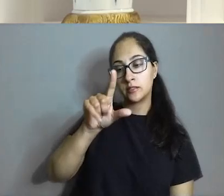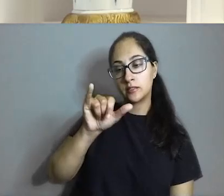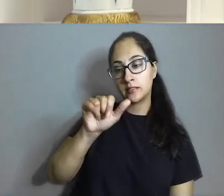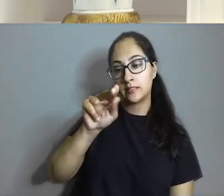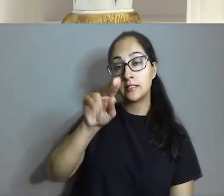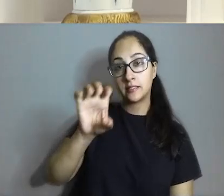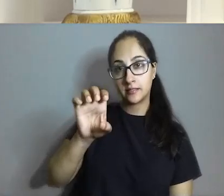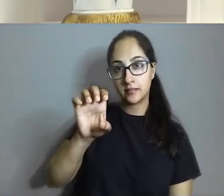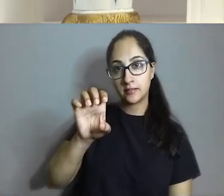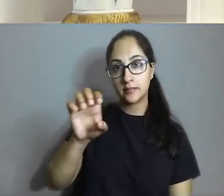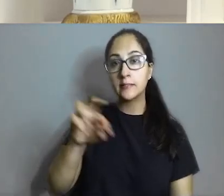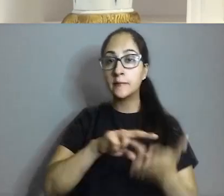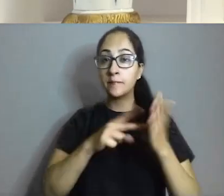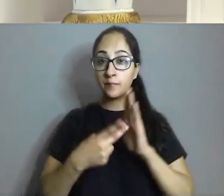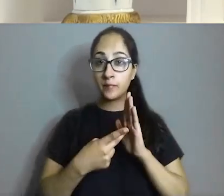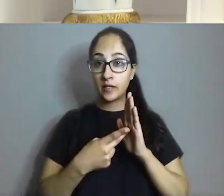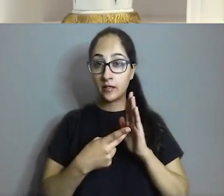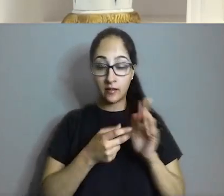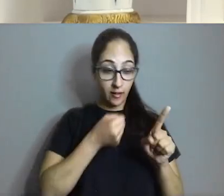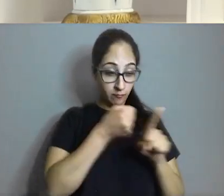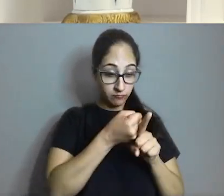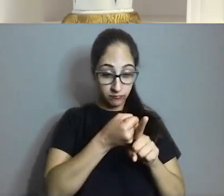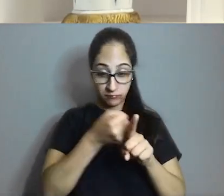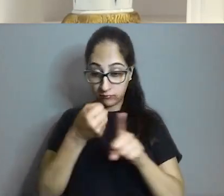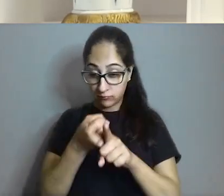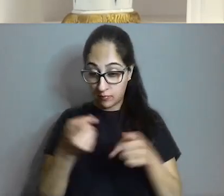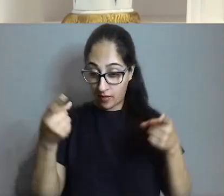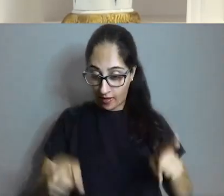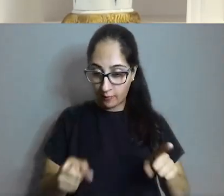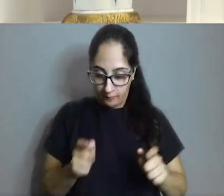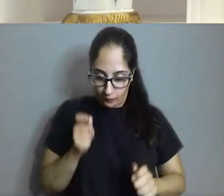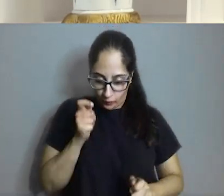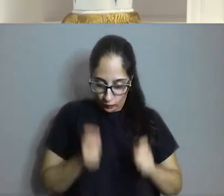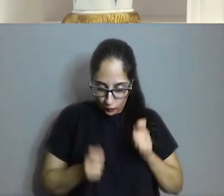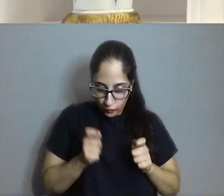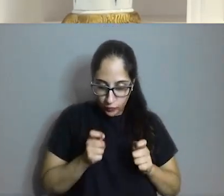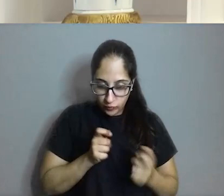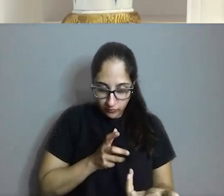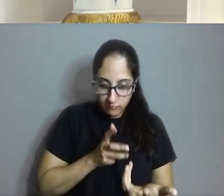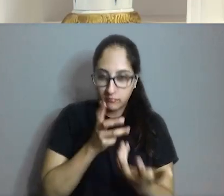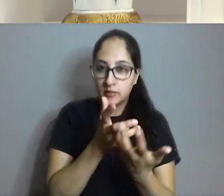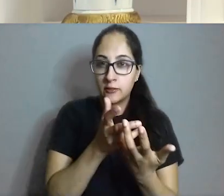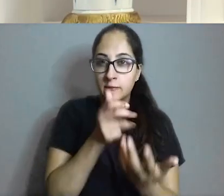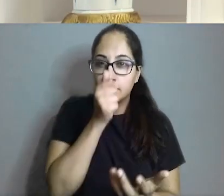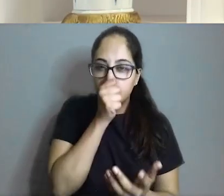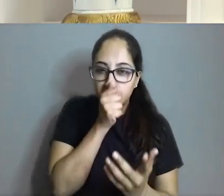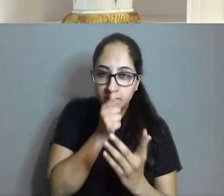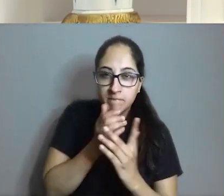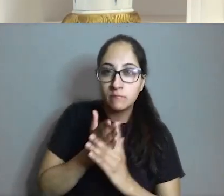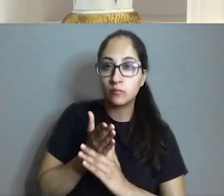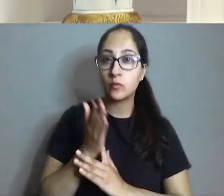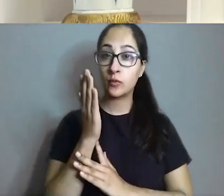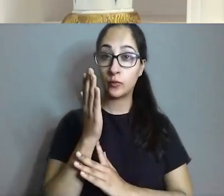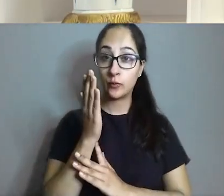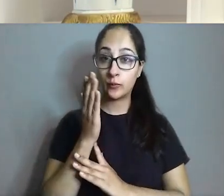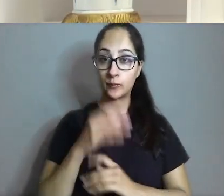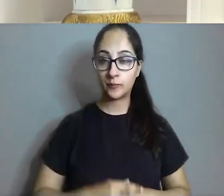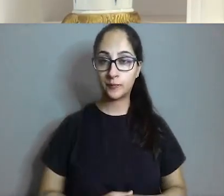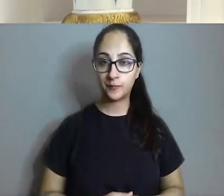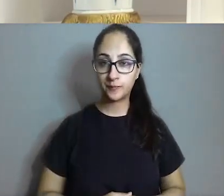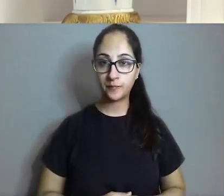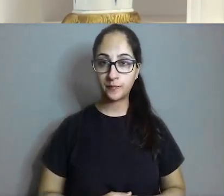Resilience is the capacity to adapt and endure in the face of adversity. It is